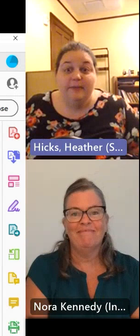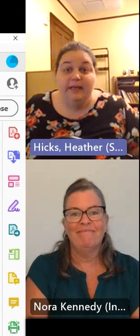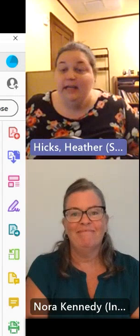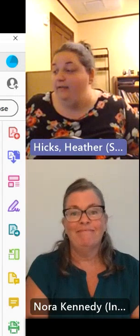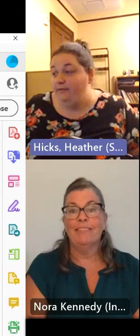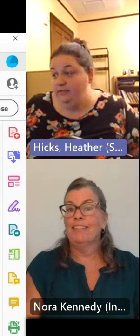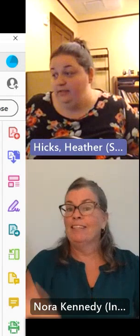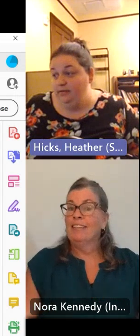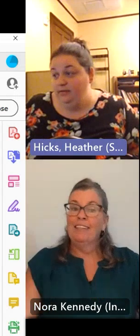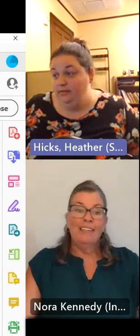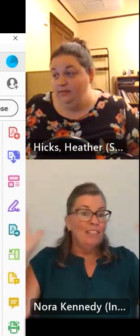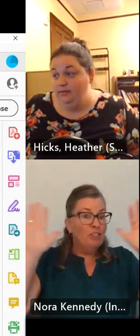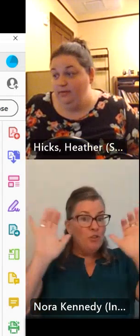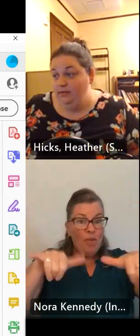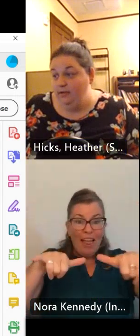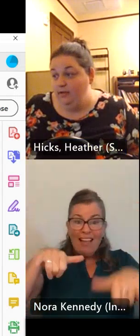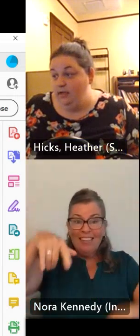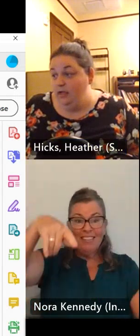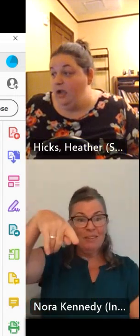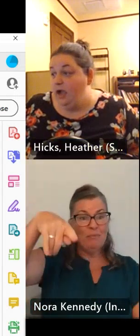So that's PDFs.